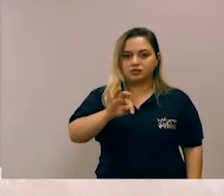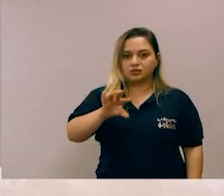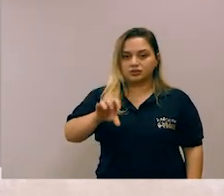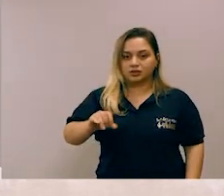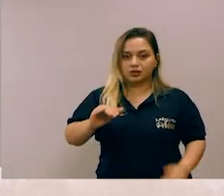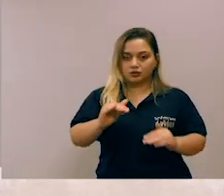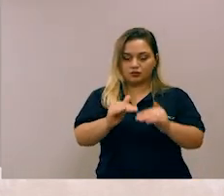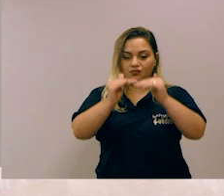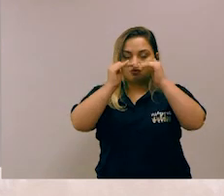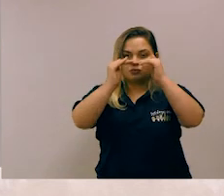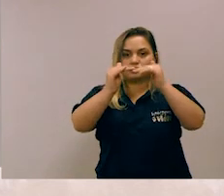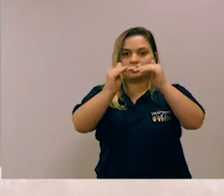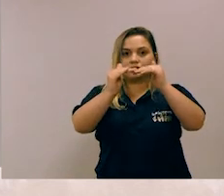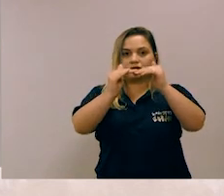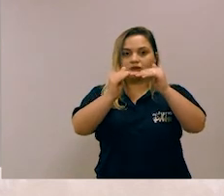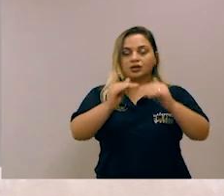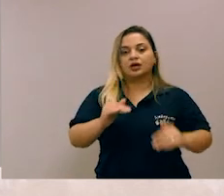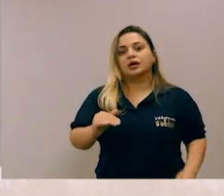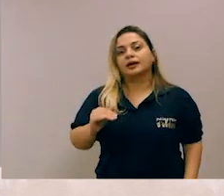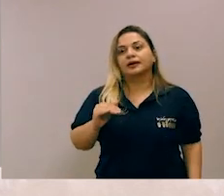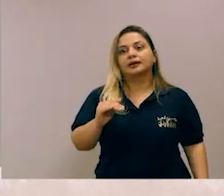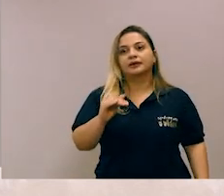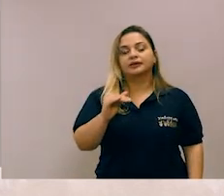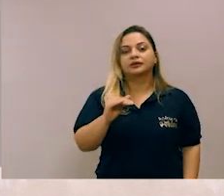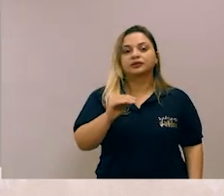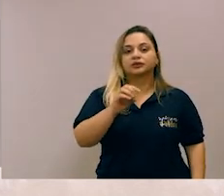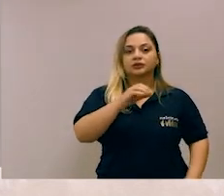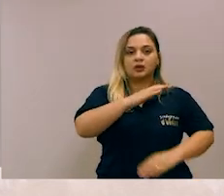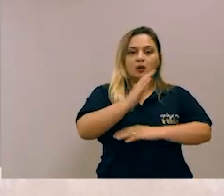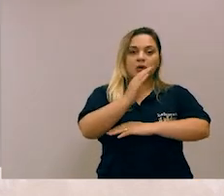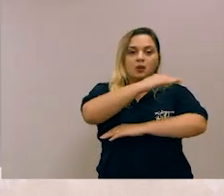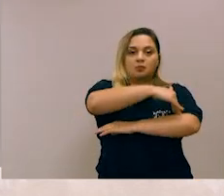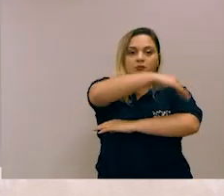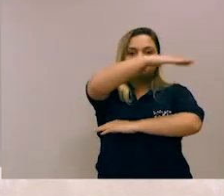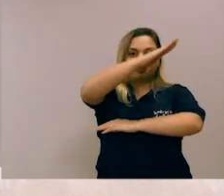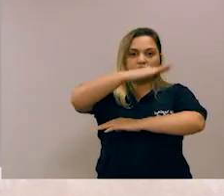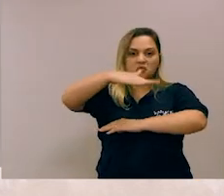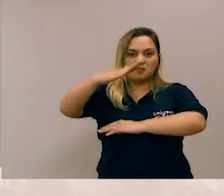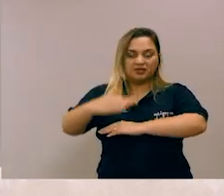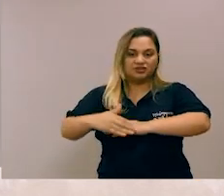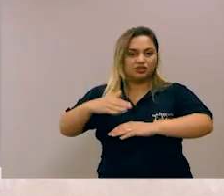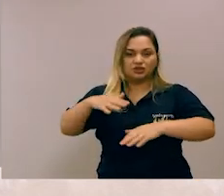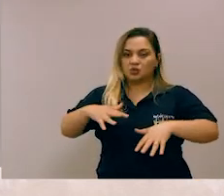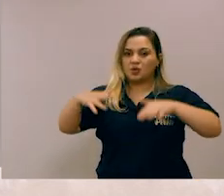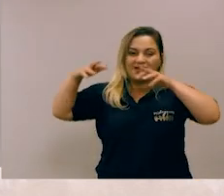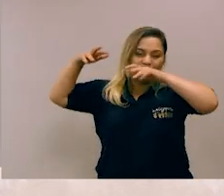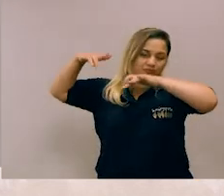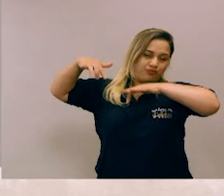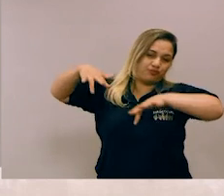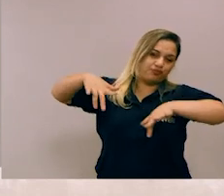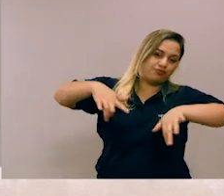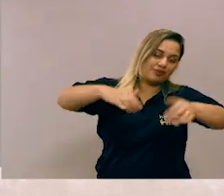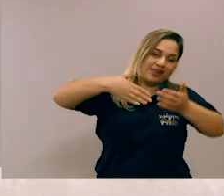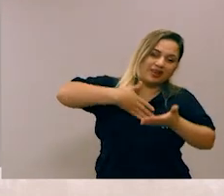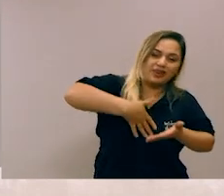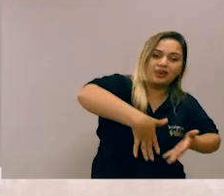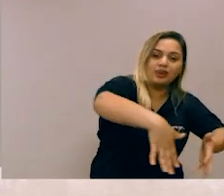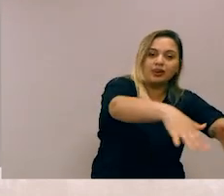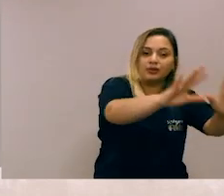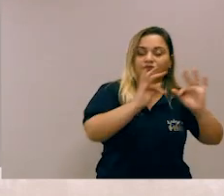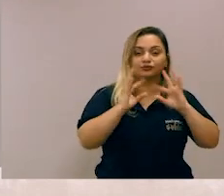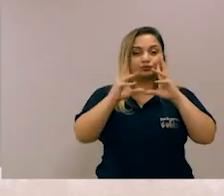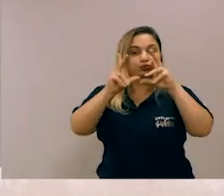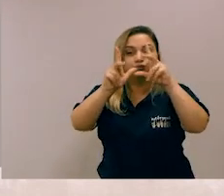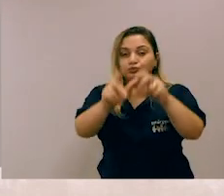came through and they covered houses and cars. And so the density of these tailings took everything to